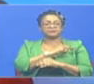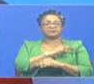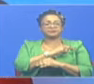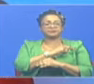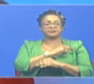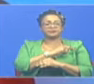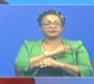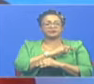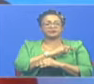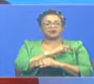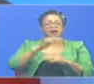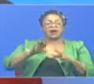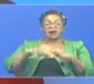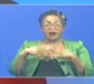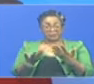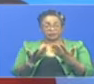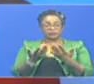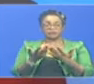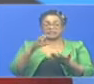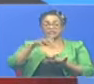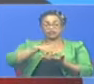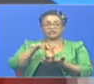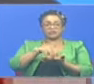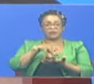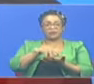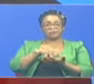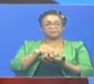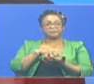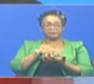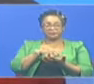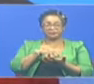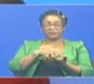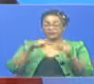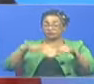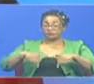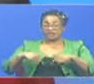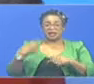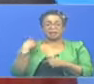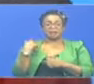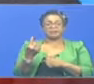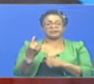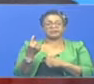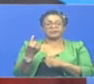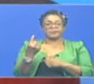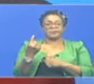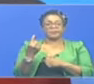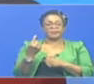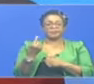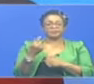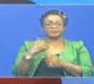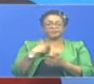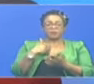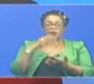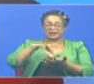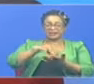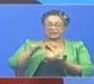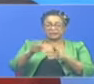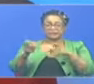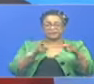Regarding our COVID-19 situation, if we come to the numbers for today, our surveillance and case management